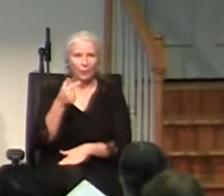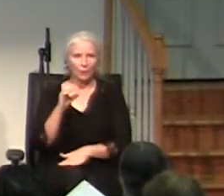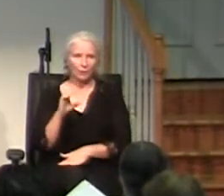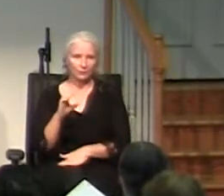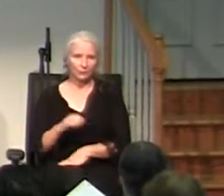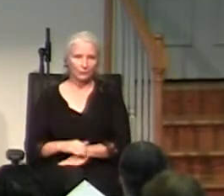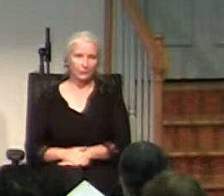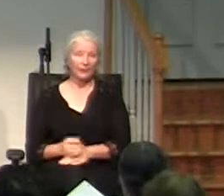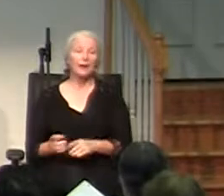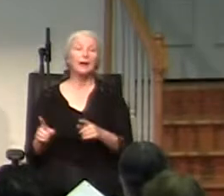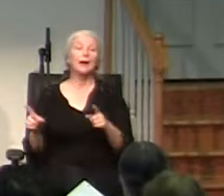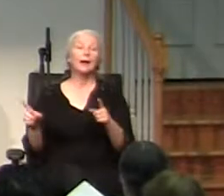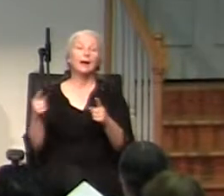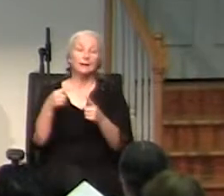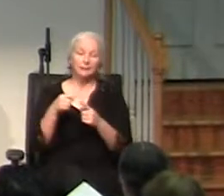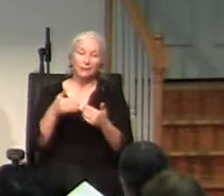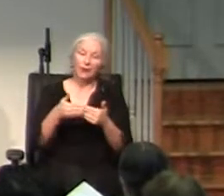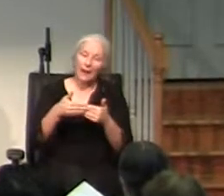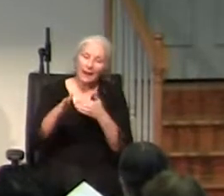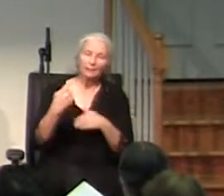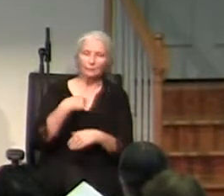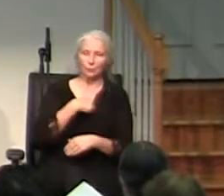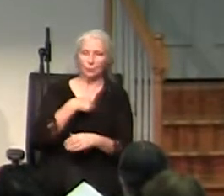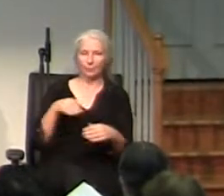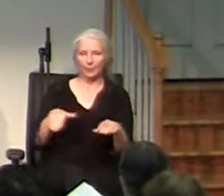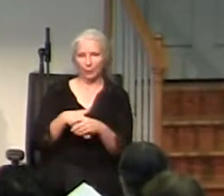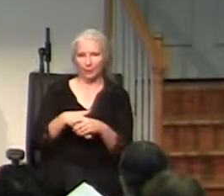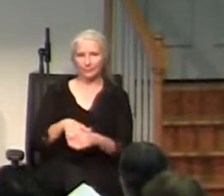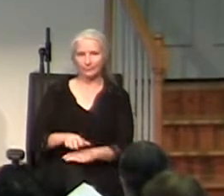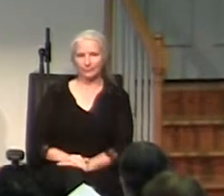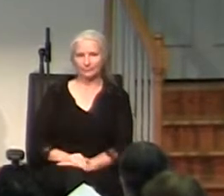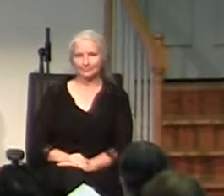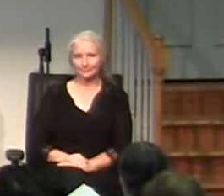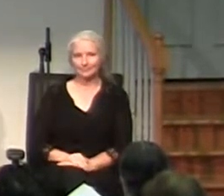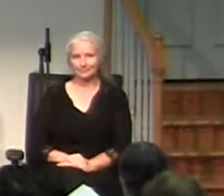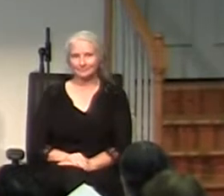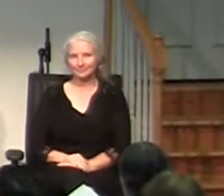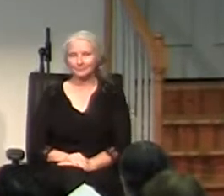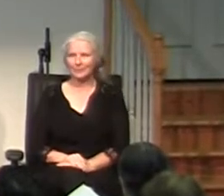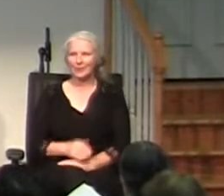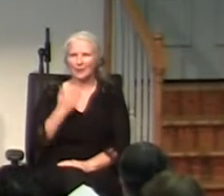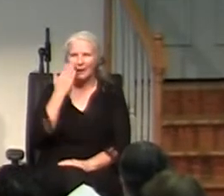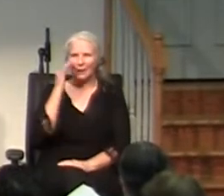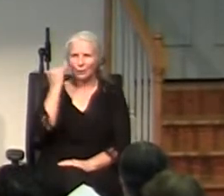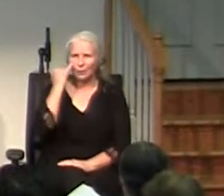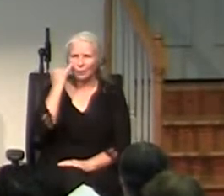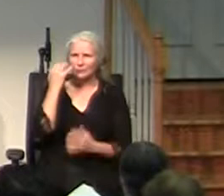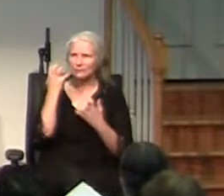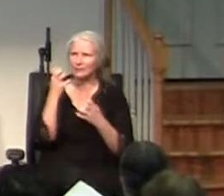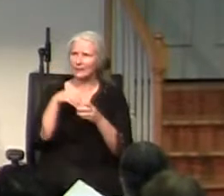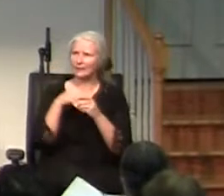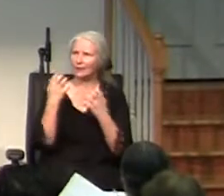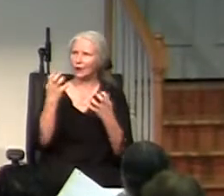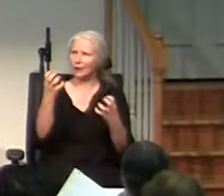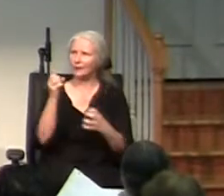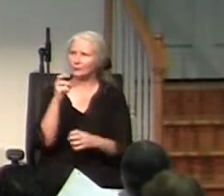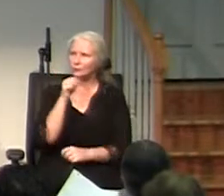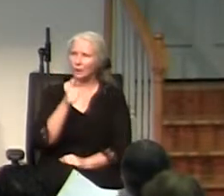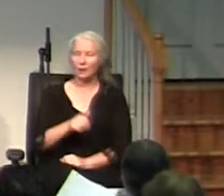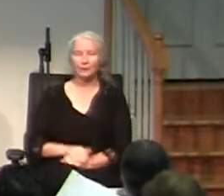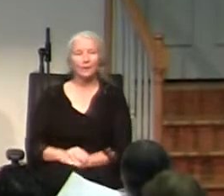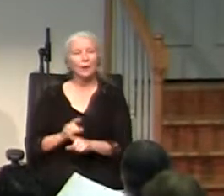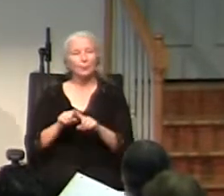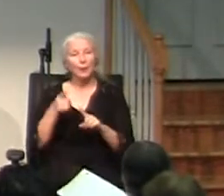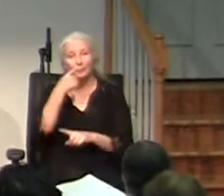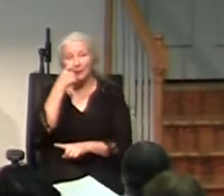understand righteousness by faith. I don't know if she's in the audience or not, but no, she doesn't mind. But it was because of